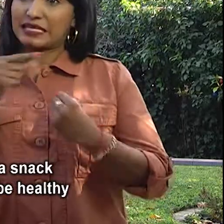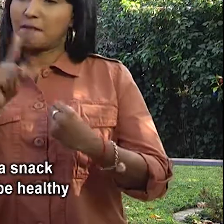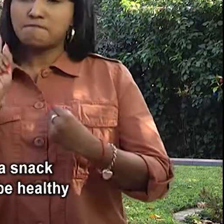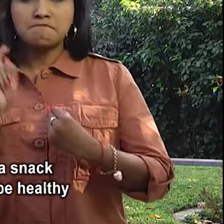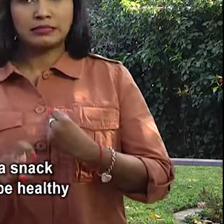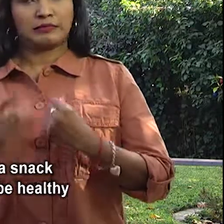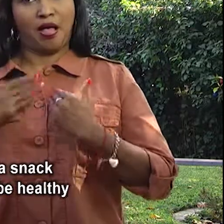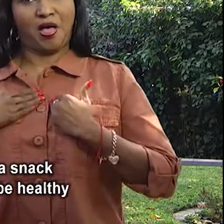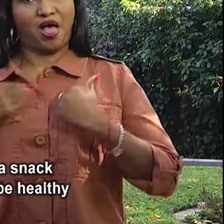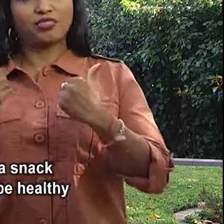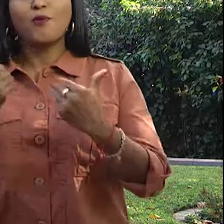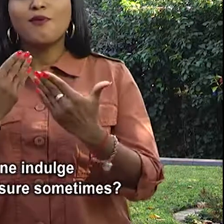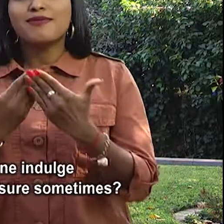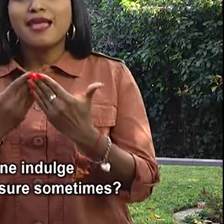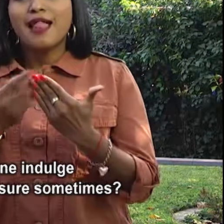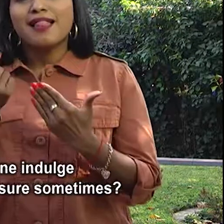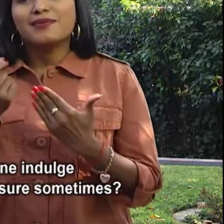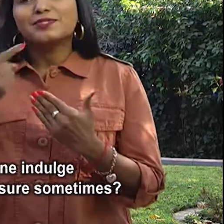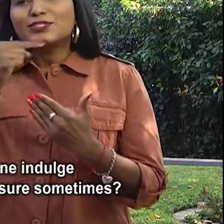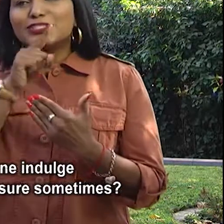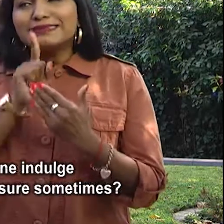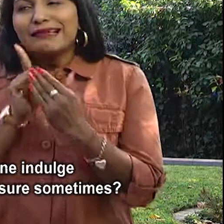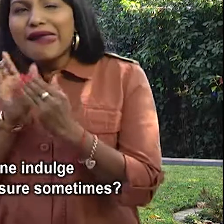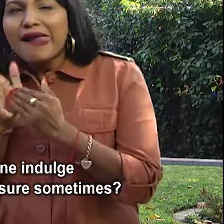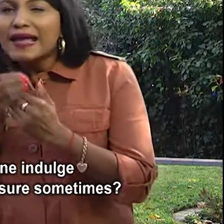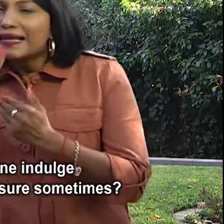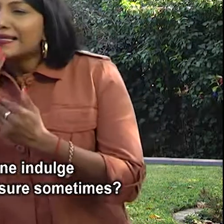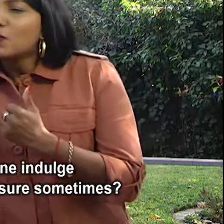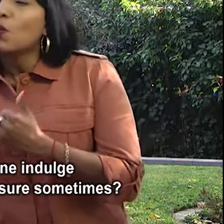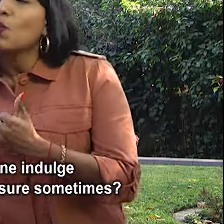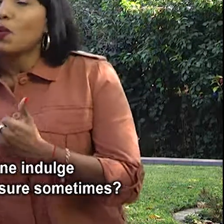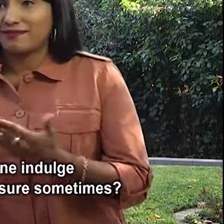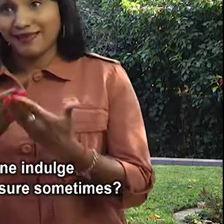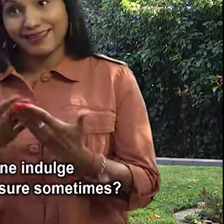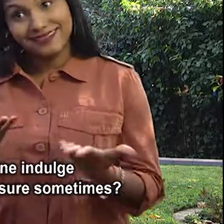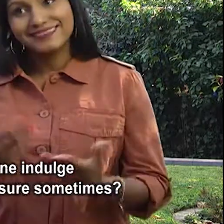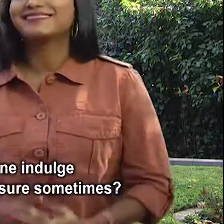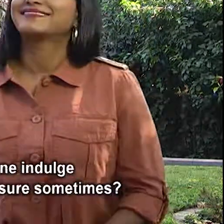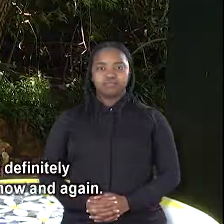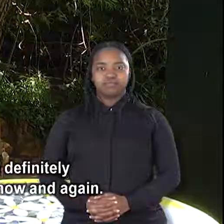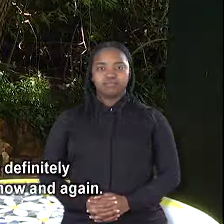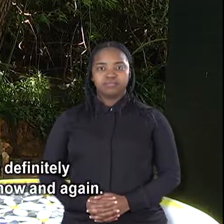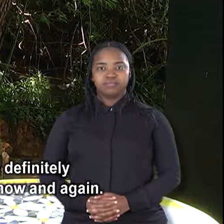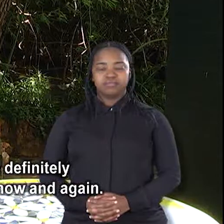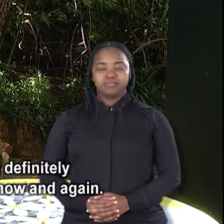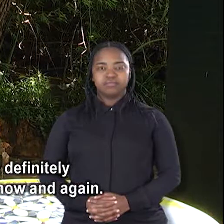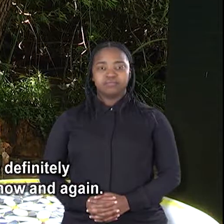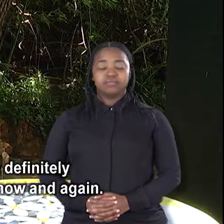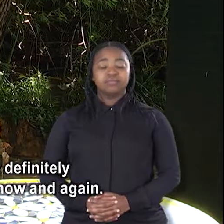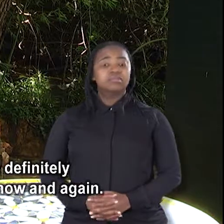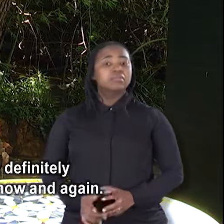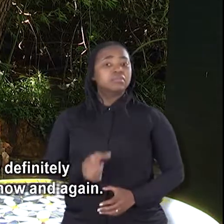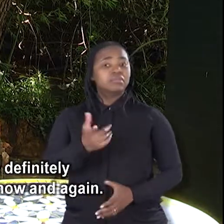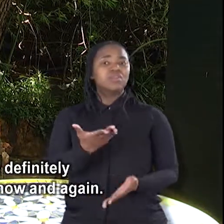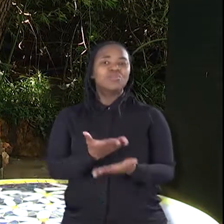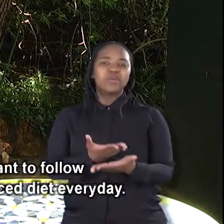Must a snack always be healthy? Or can one indulge in a guilty pleasure sometimes? One can definitely have